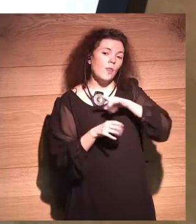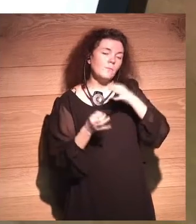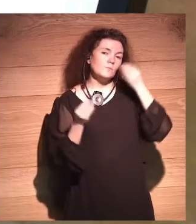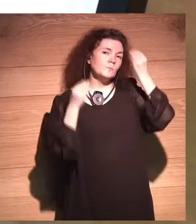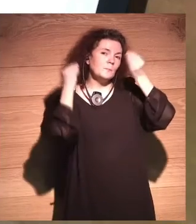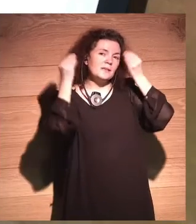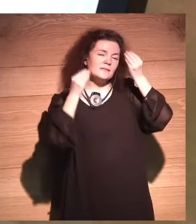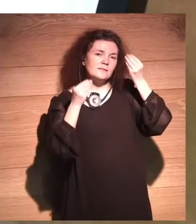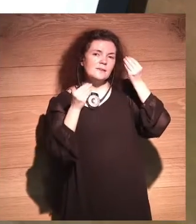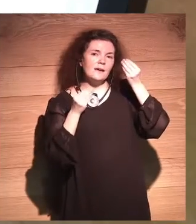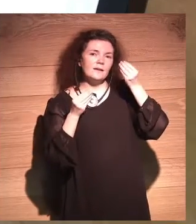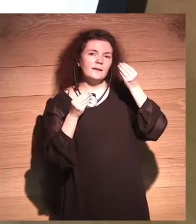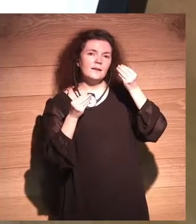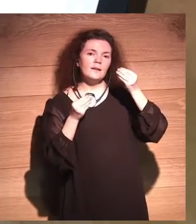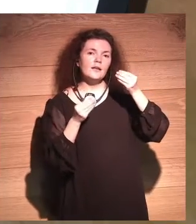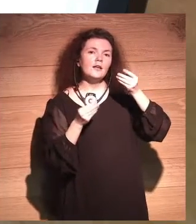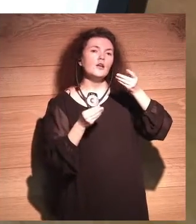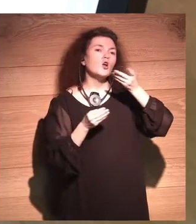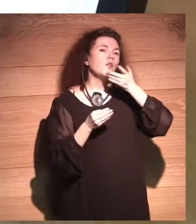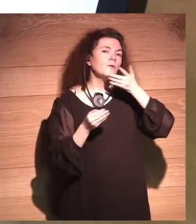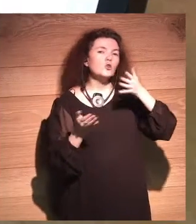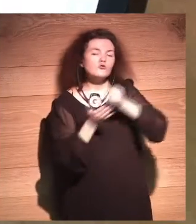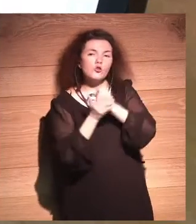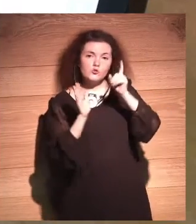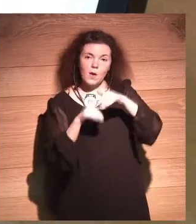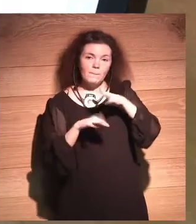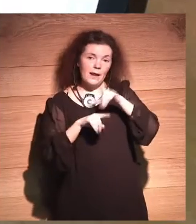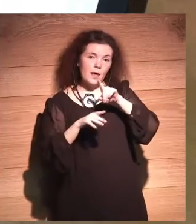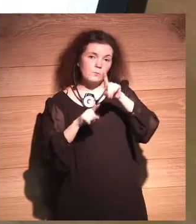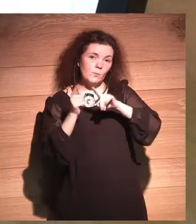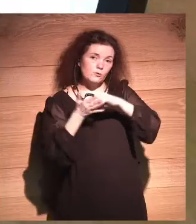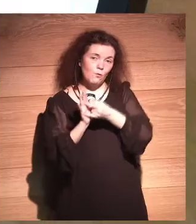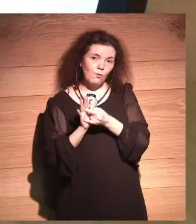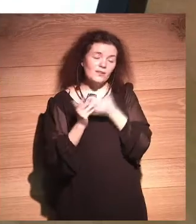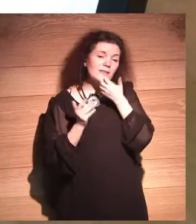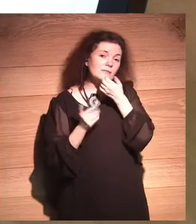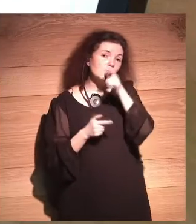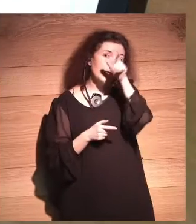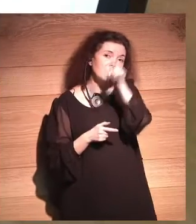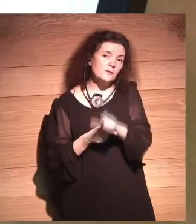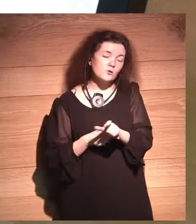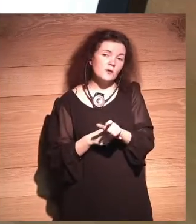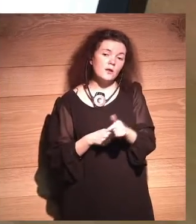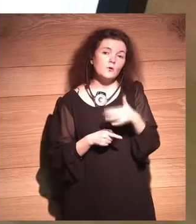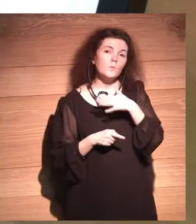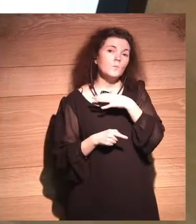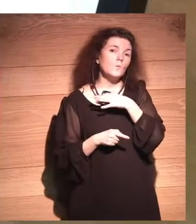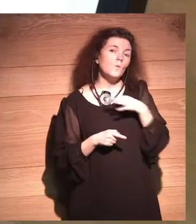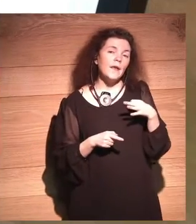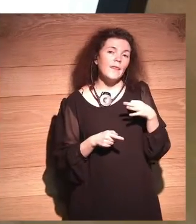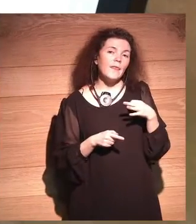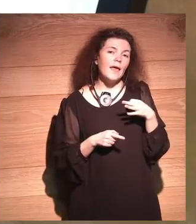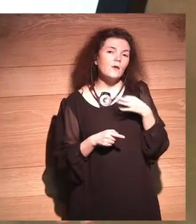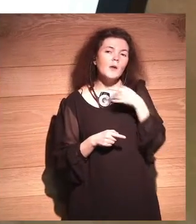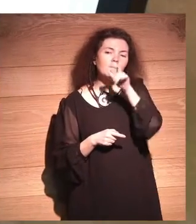to solve problems. So we can send somebody to Parliament or to the City Council, but that's no reason why they